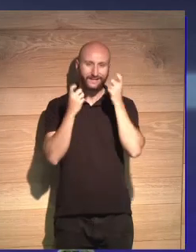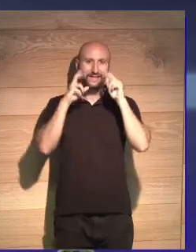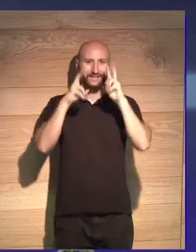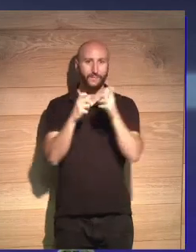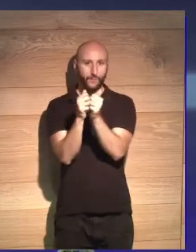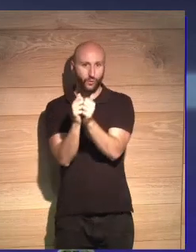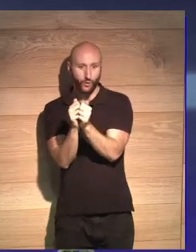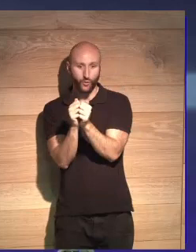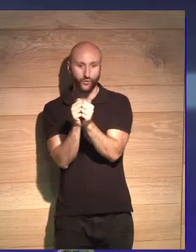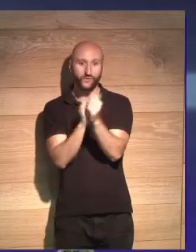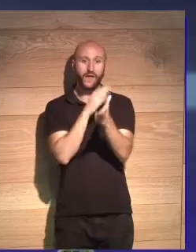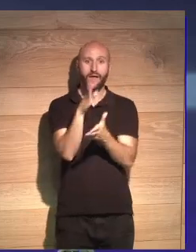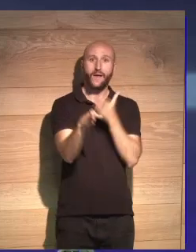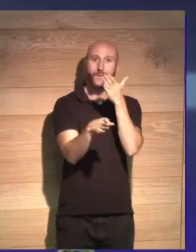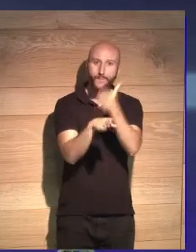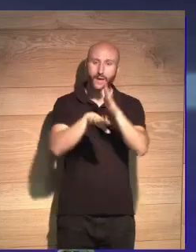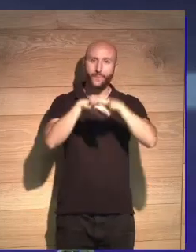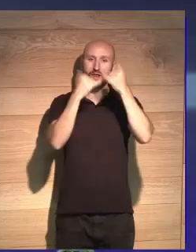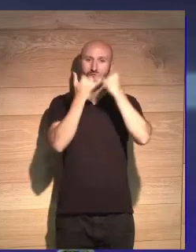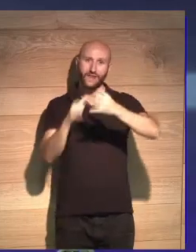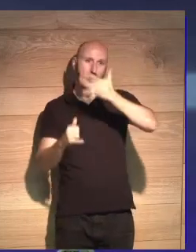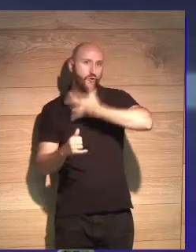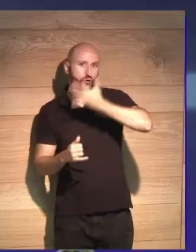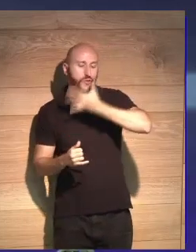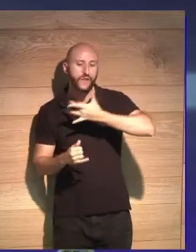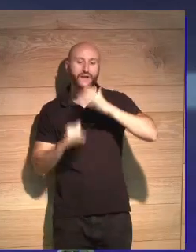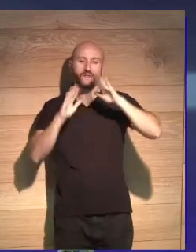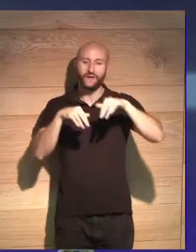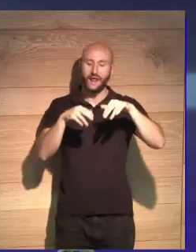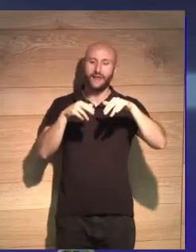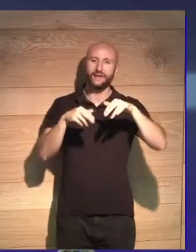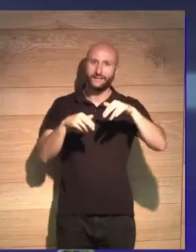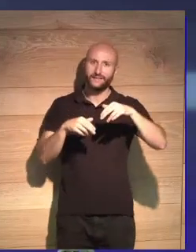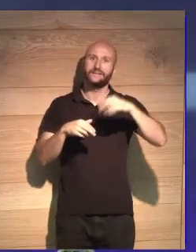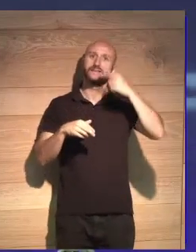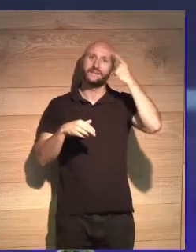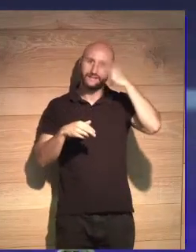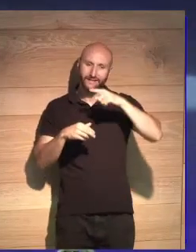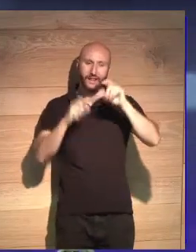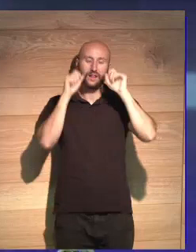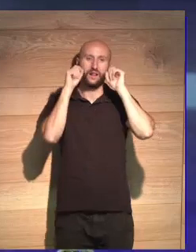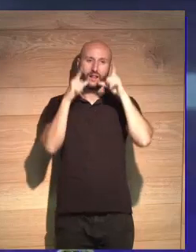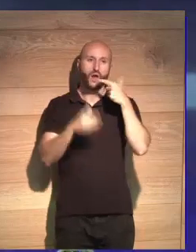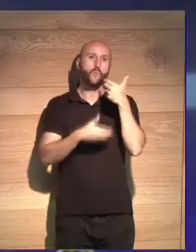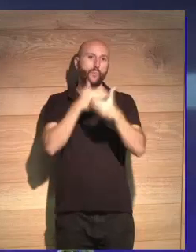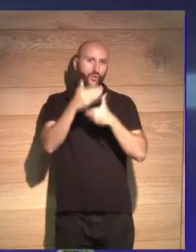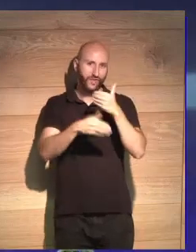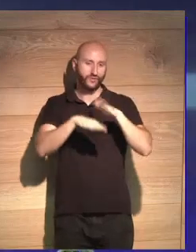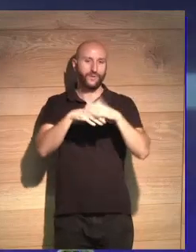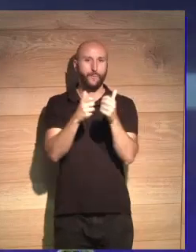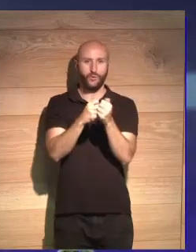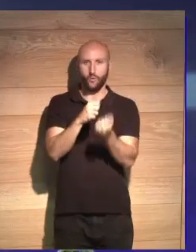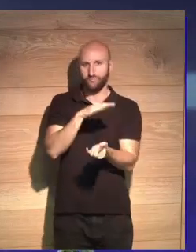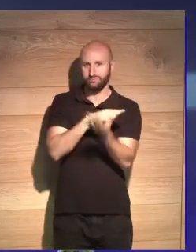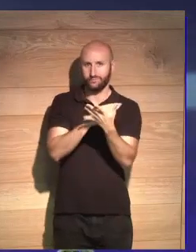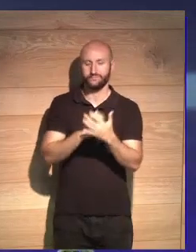video game developers is very important to know what this week is about, that will give them a